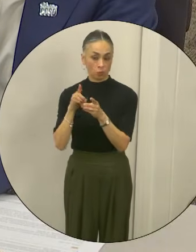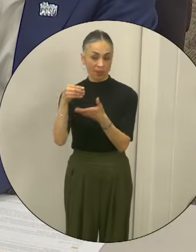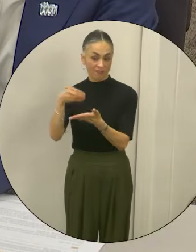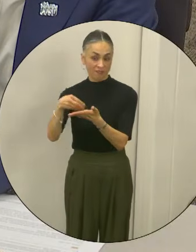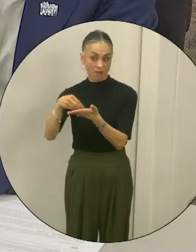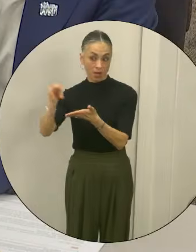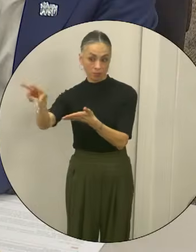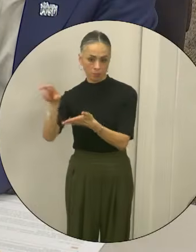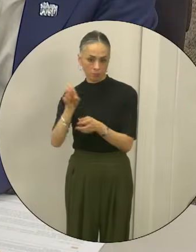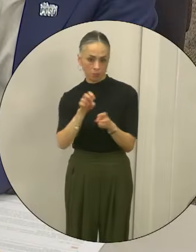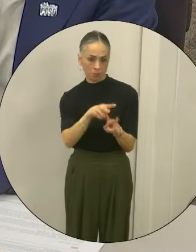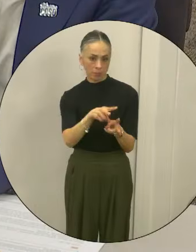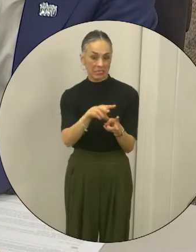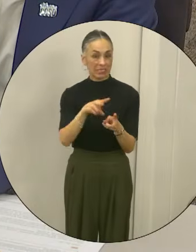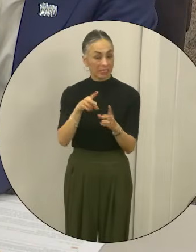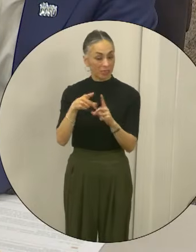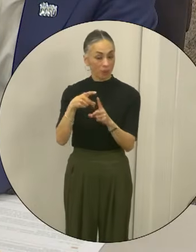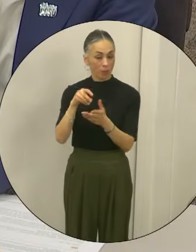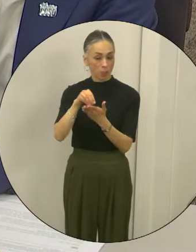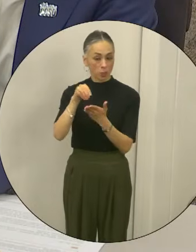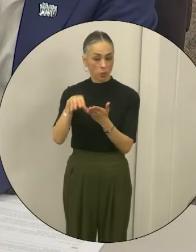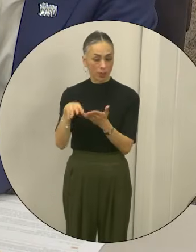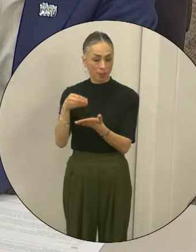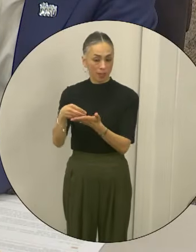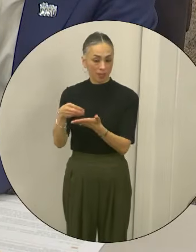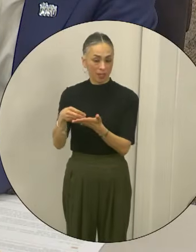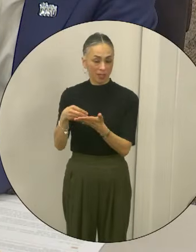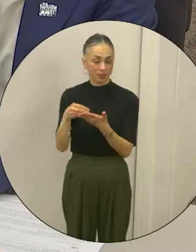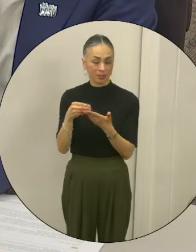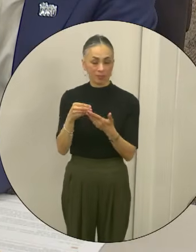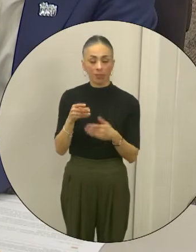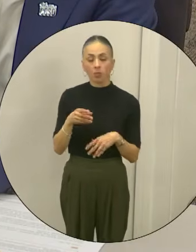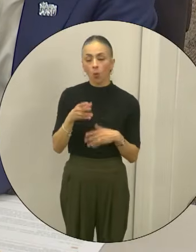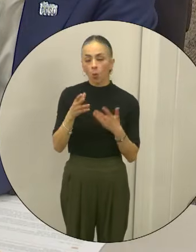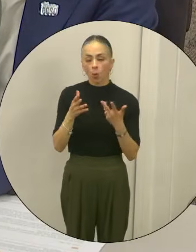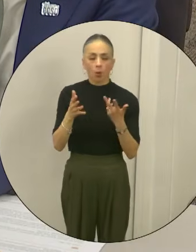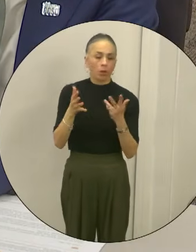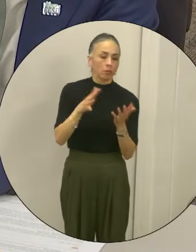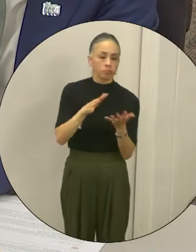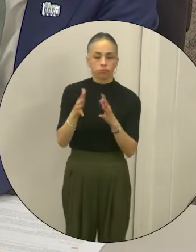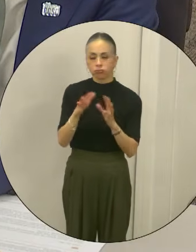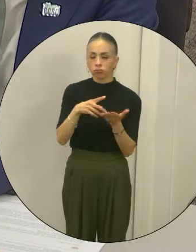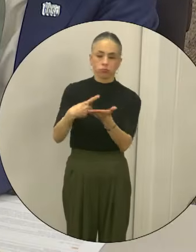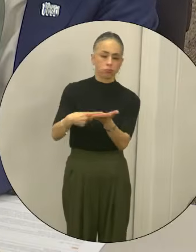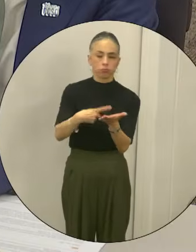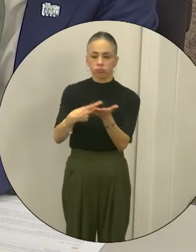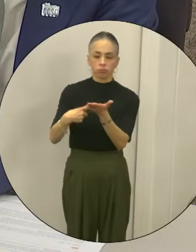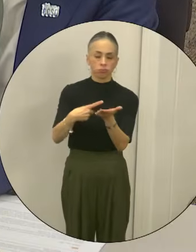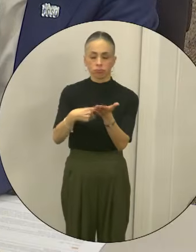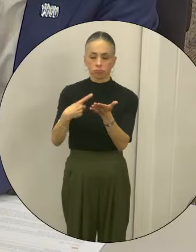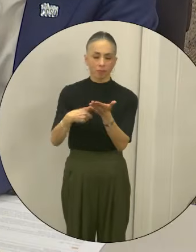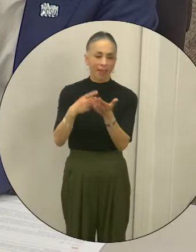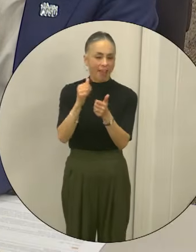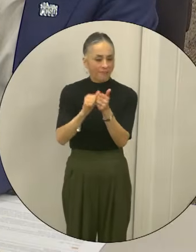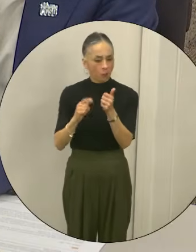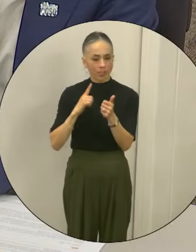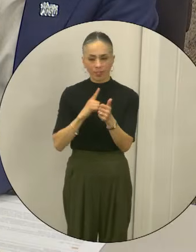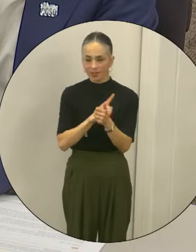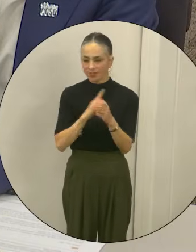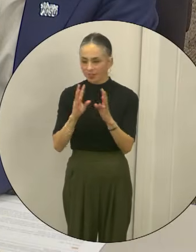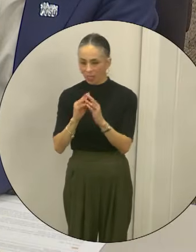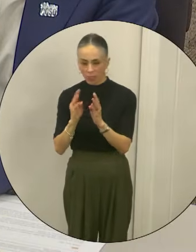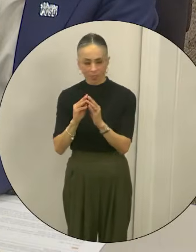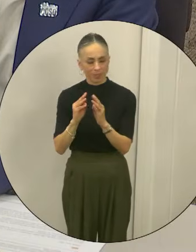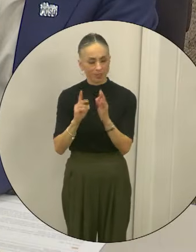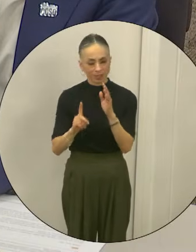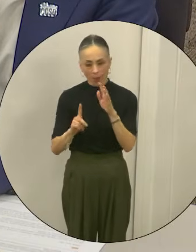funding allocation directly? So it's gone back and forth. We've heard it a number of times, almost every session it comes up. And it's just, and